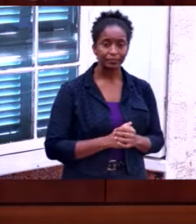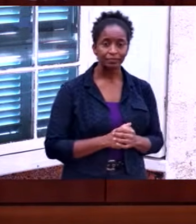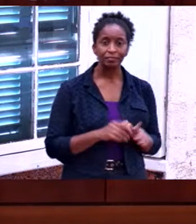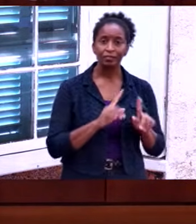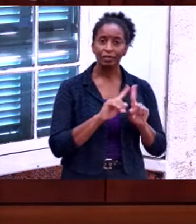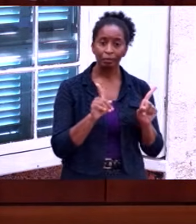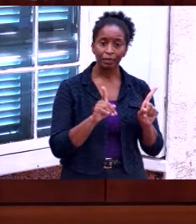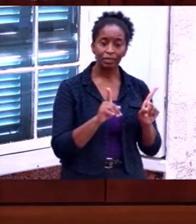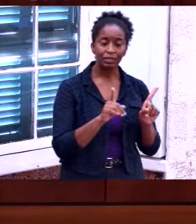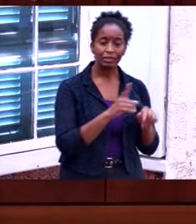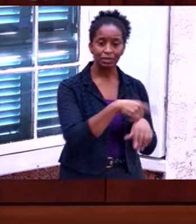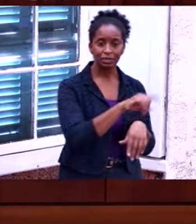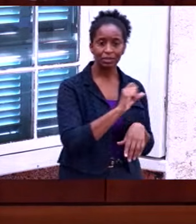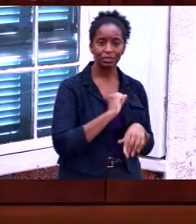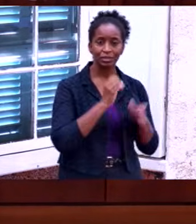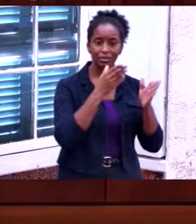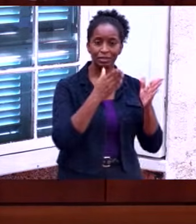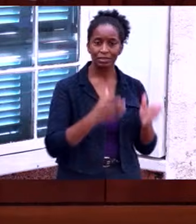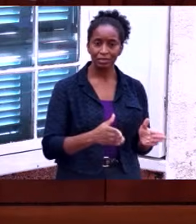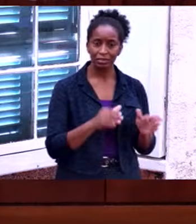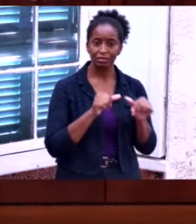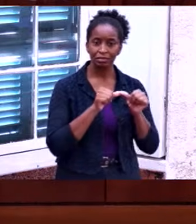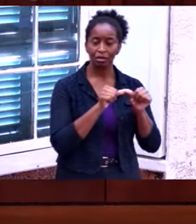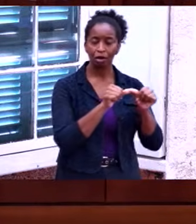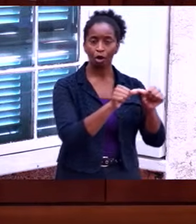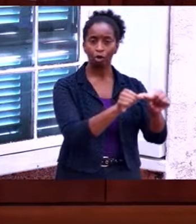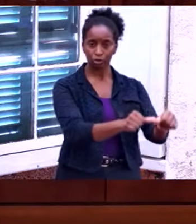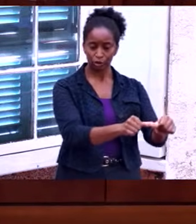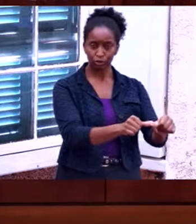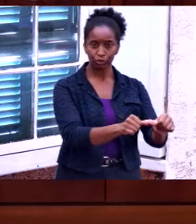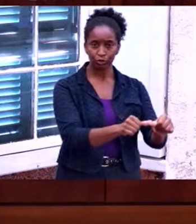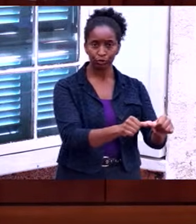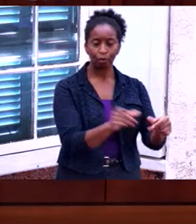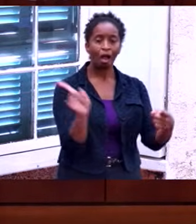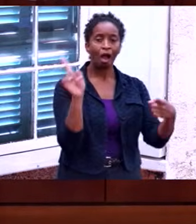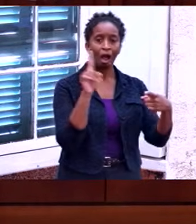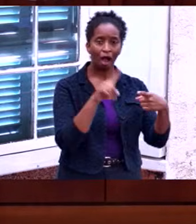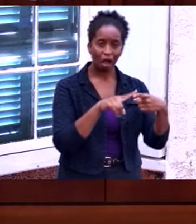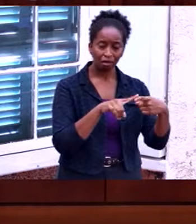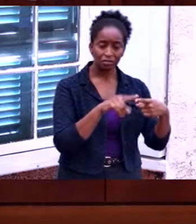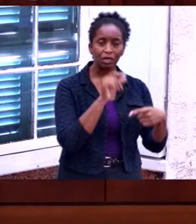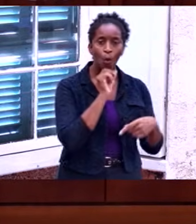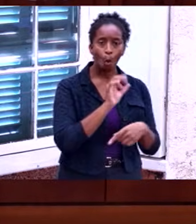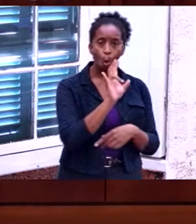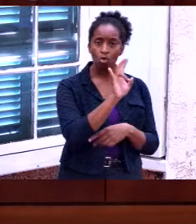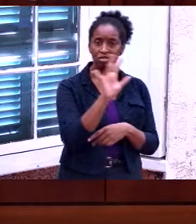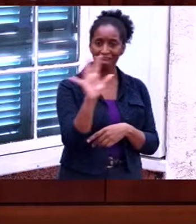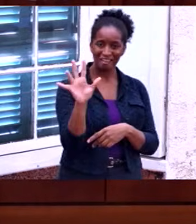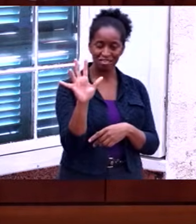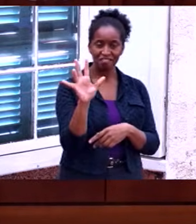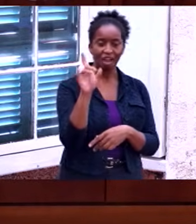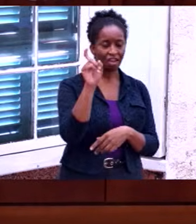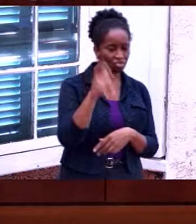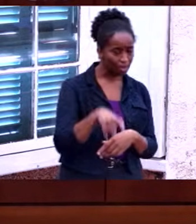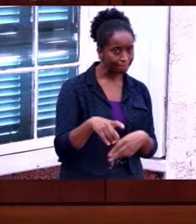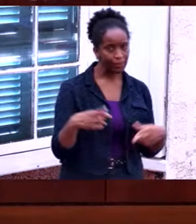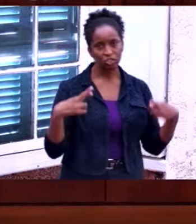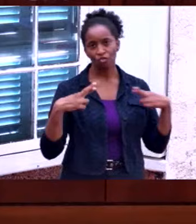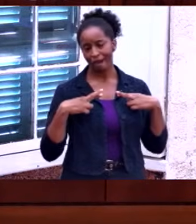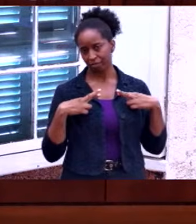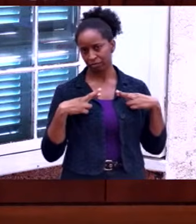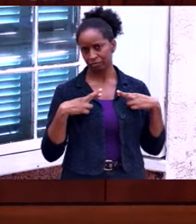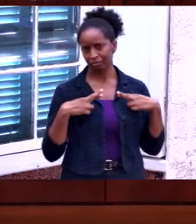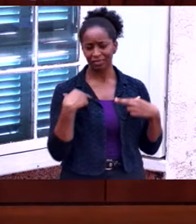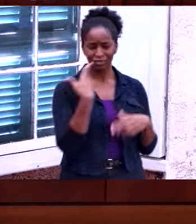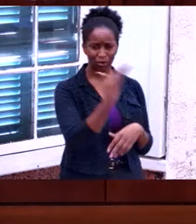until mandatory retirement at 75. Mr. President. So there's no equivalence between, we have to be careful sometimes when we